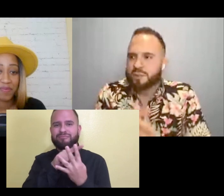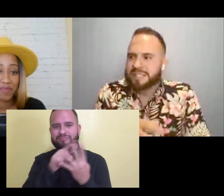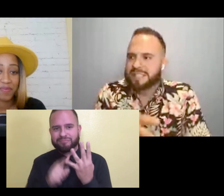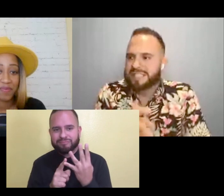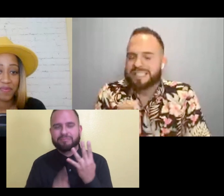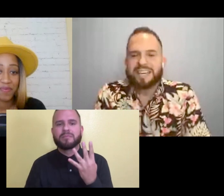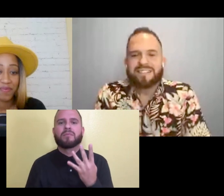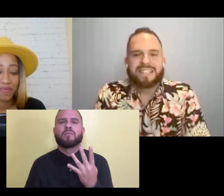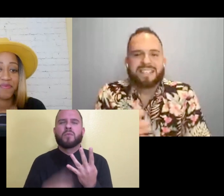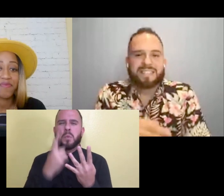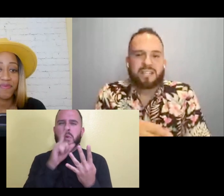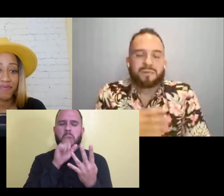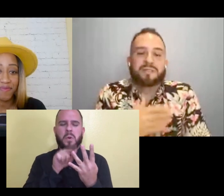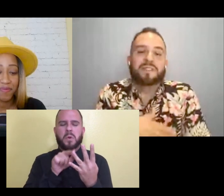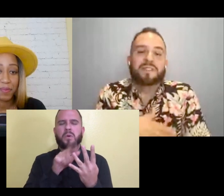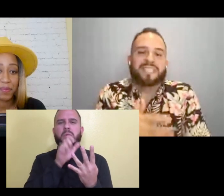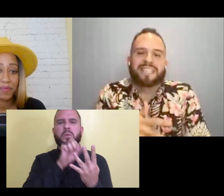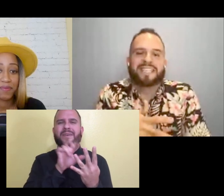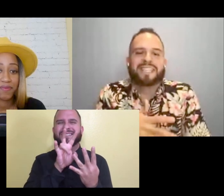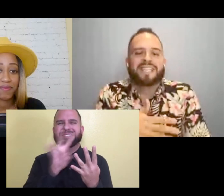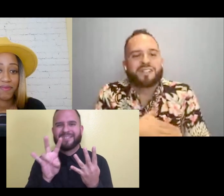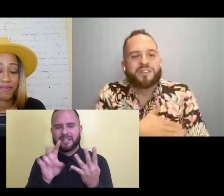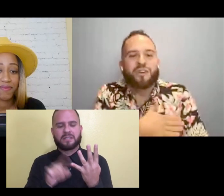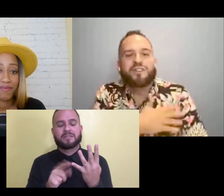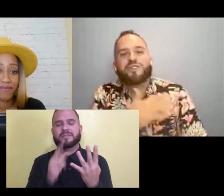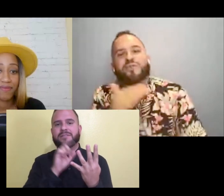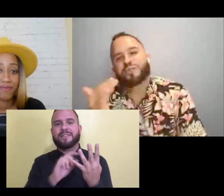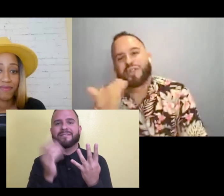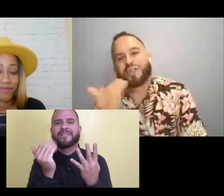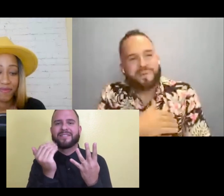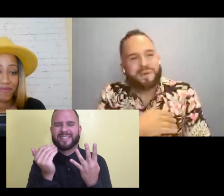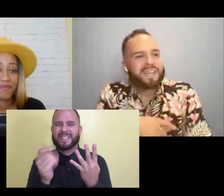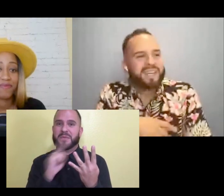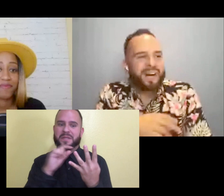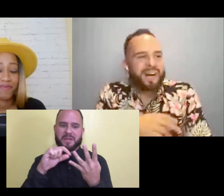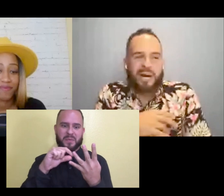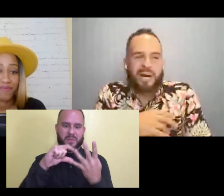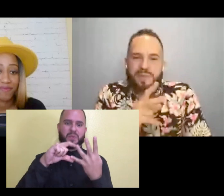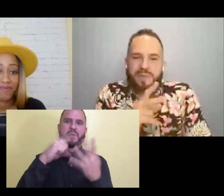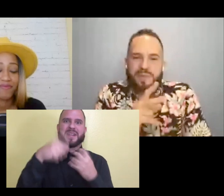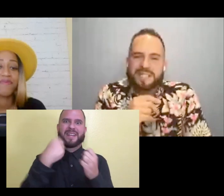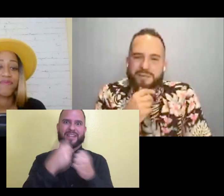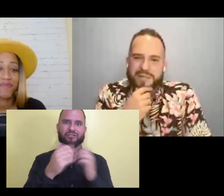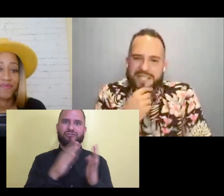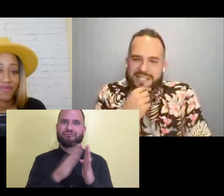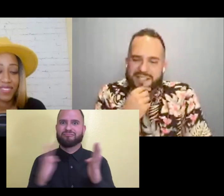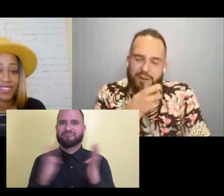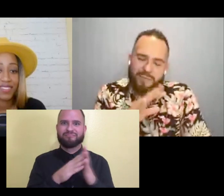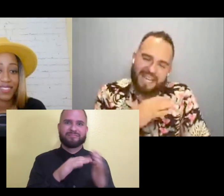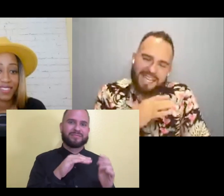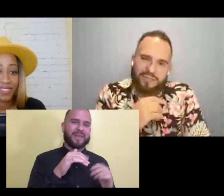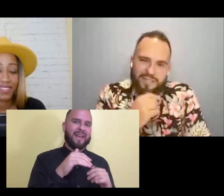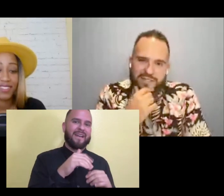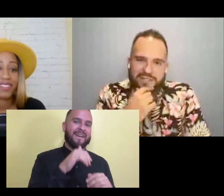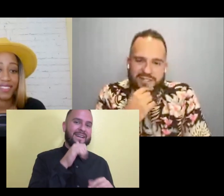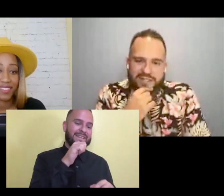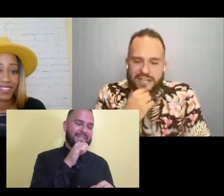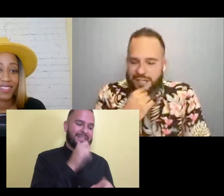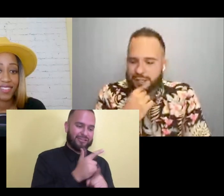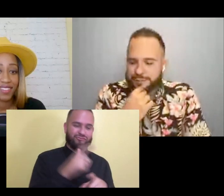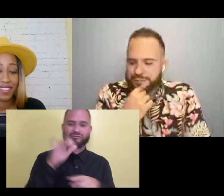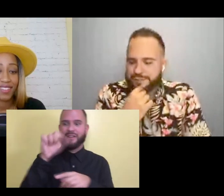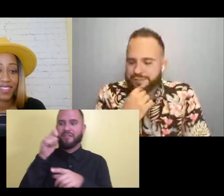is 27 and the other one's 15. So huge gap between my siblings, or my last little